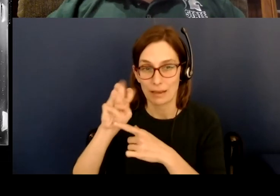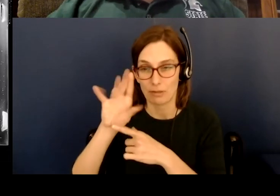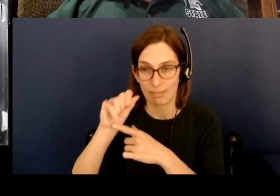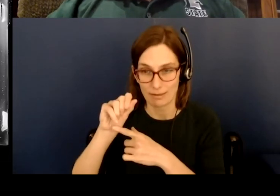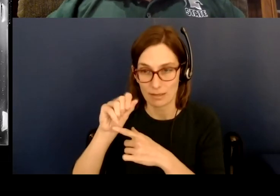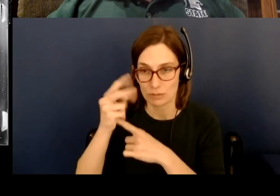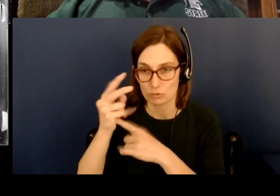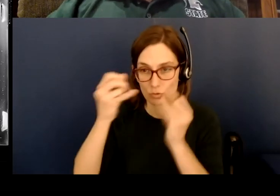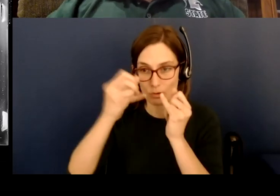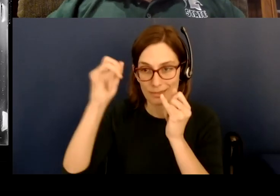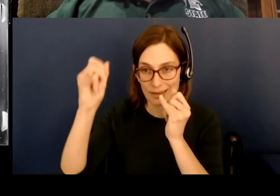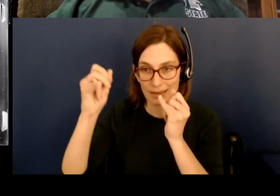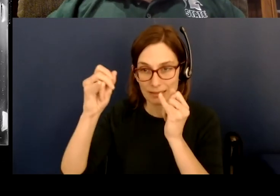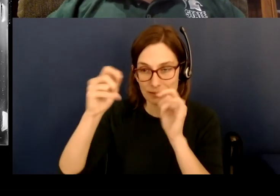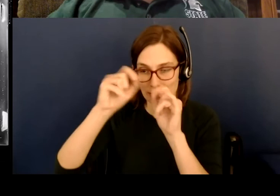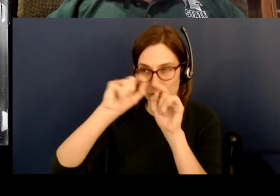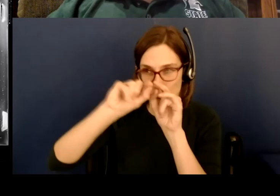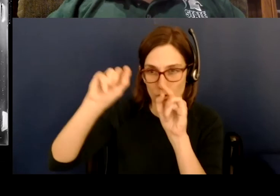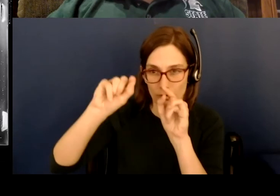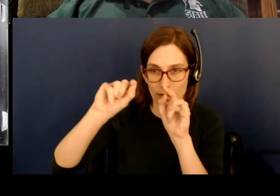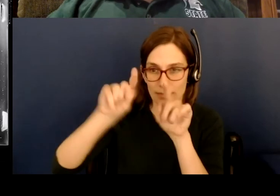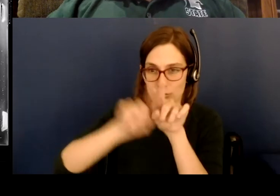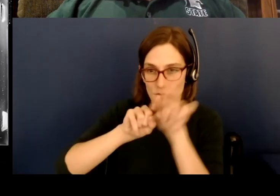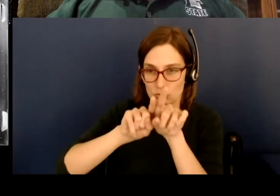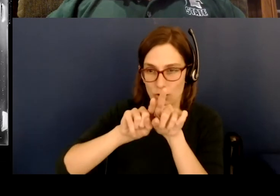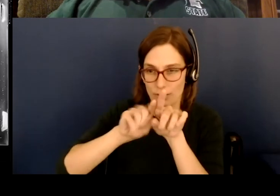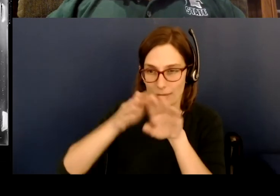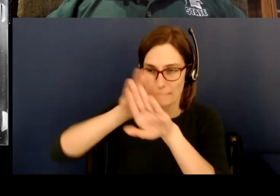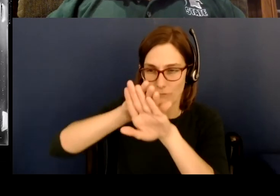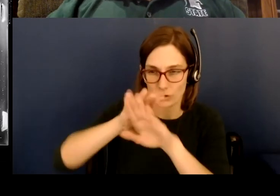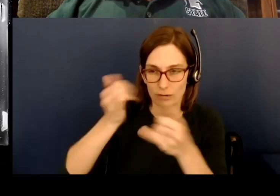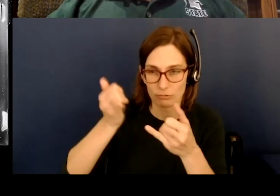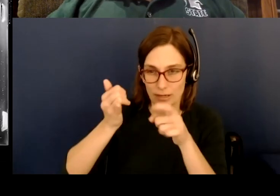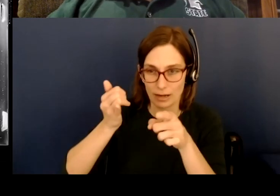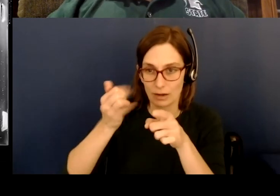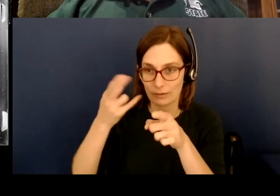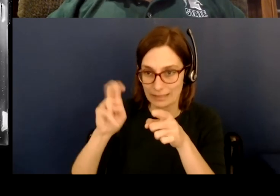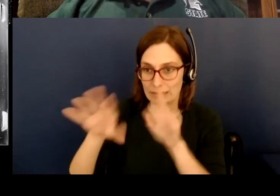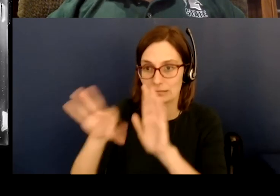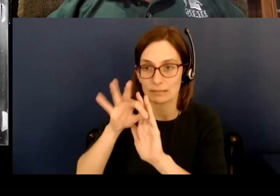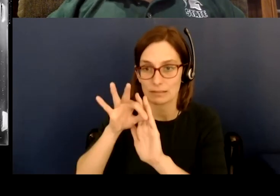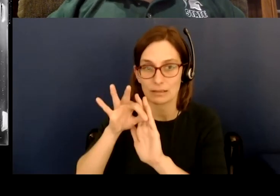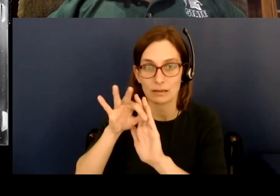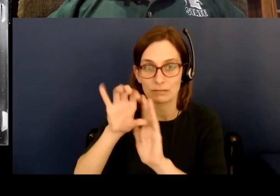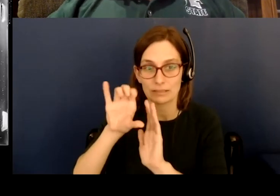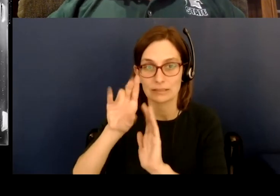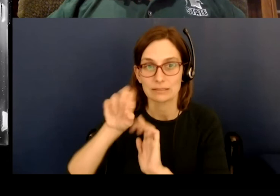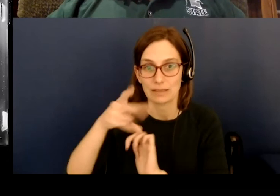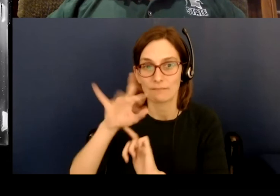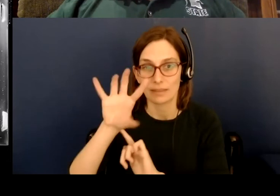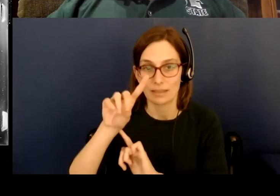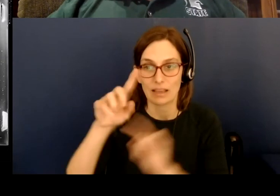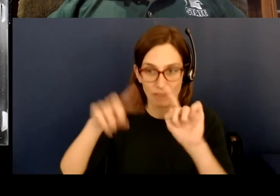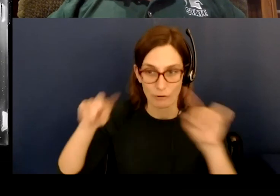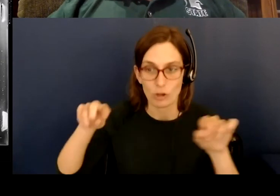glass plate, and there's a star that I'm covering up right now that he discovered was a Cepheid variable